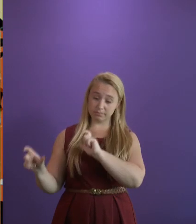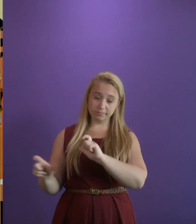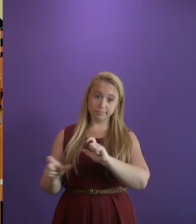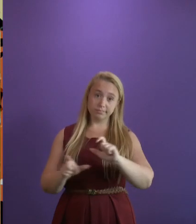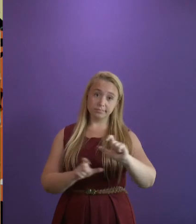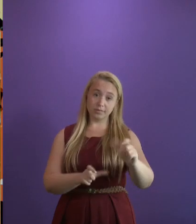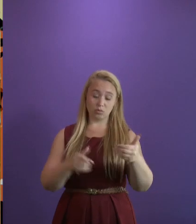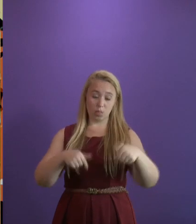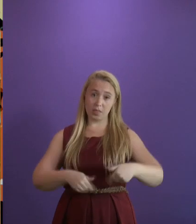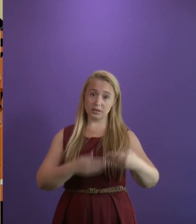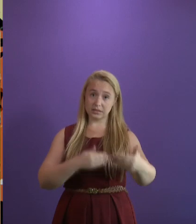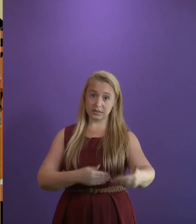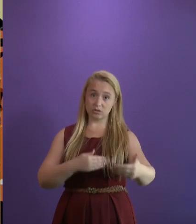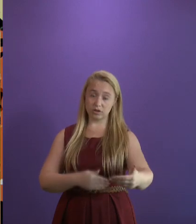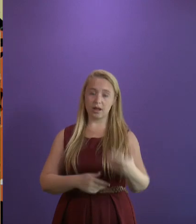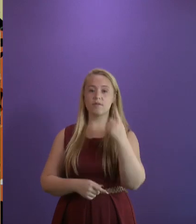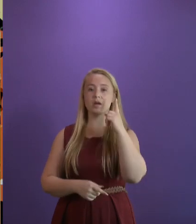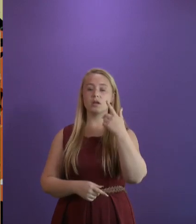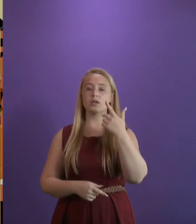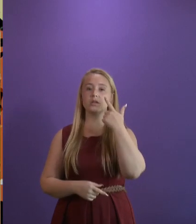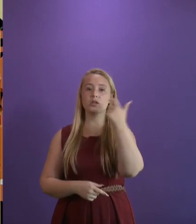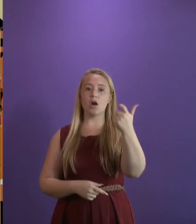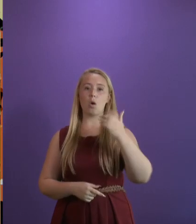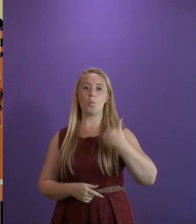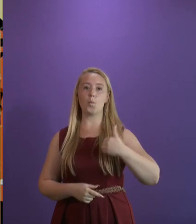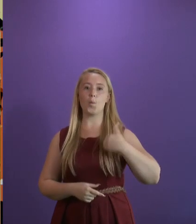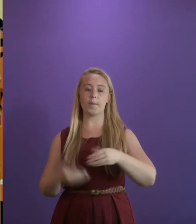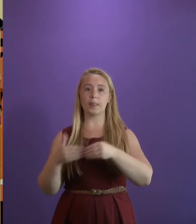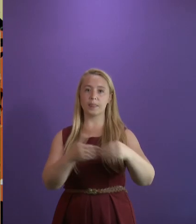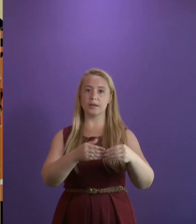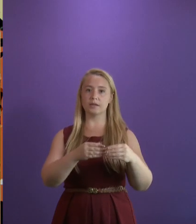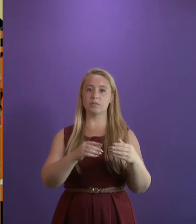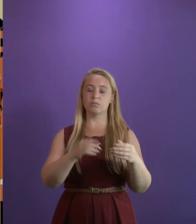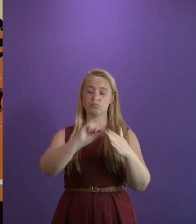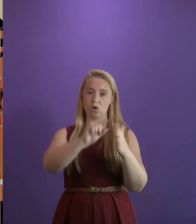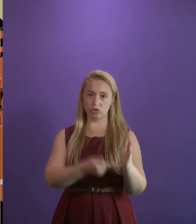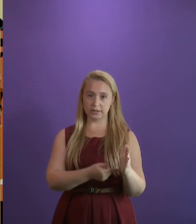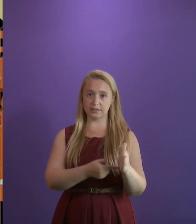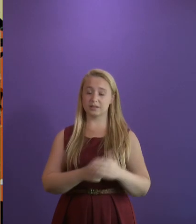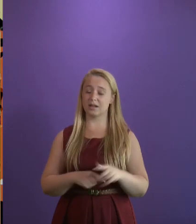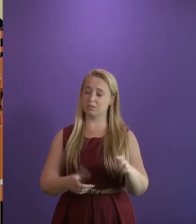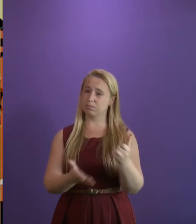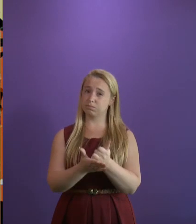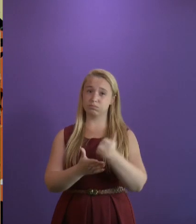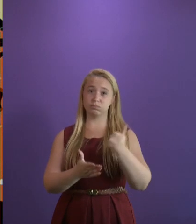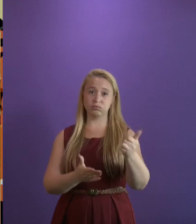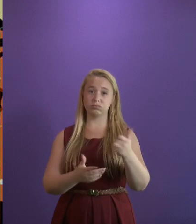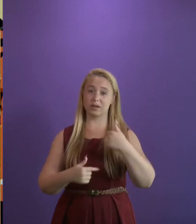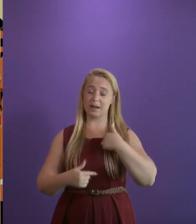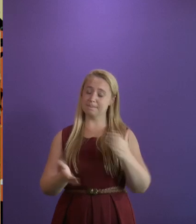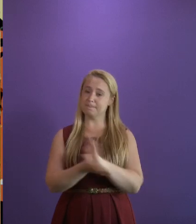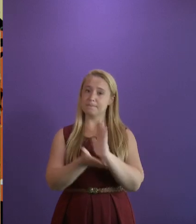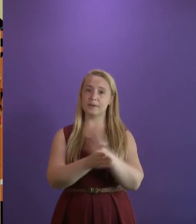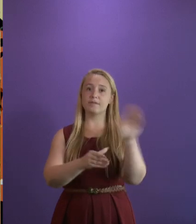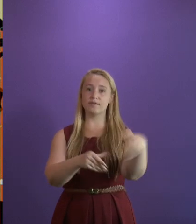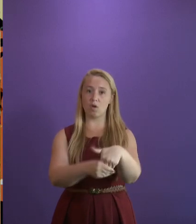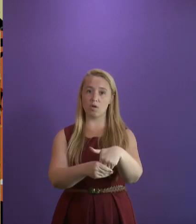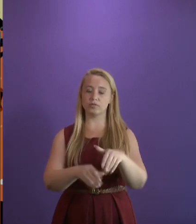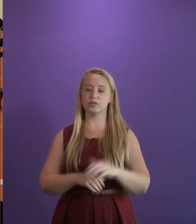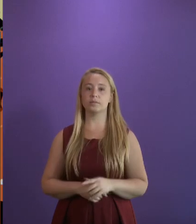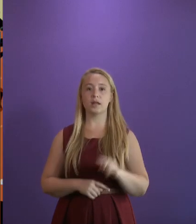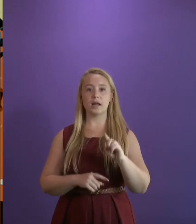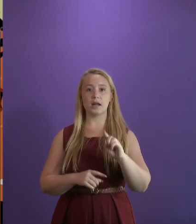with the Young Women Lead programme. That's an initiative that I think is absolutely marvellous, and I'm delighted to be involved with it. It's an